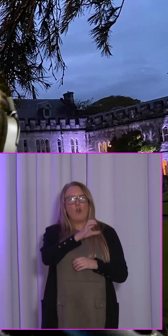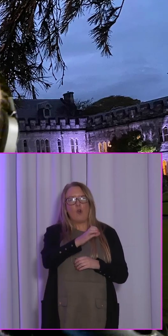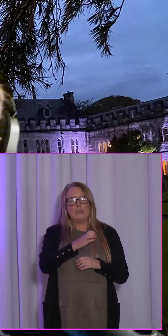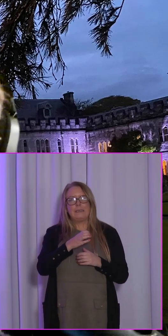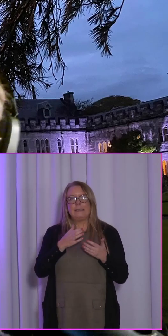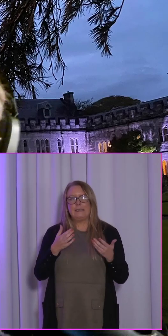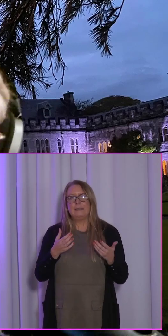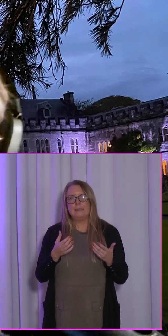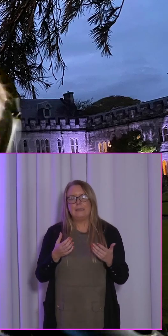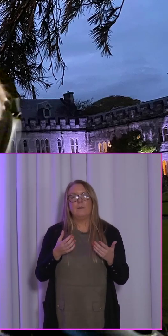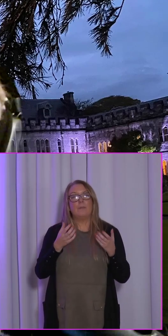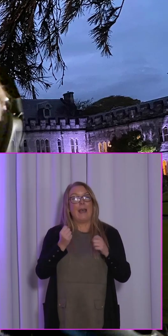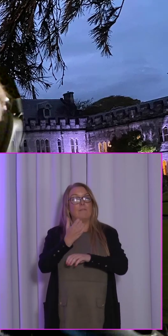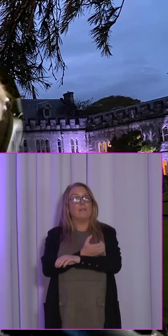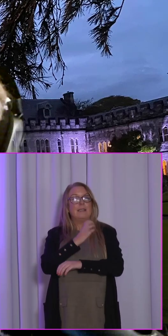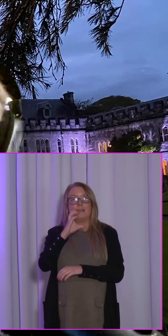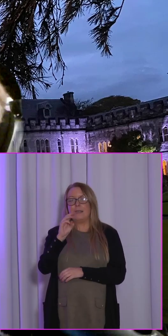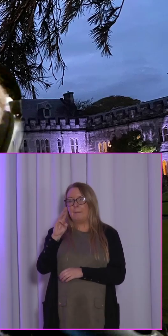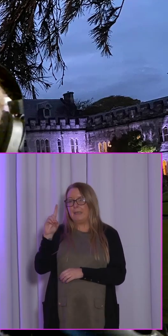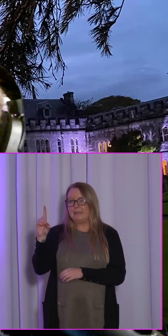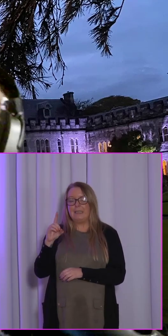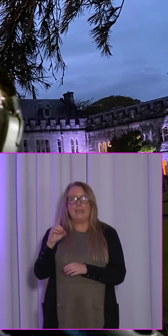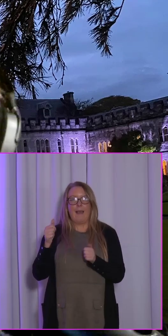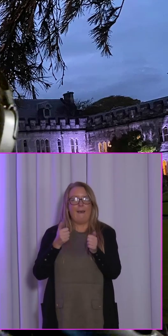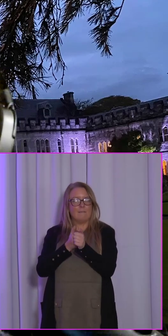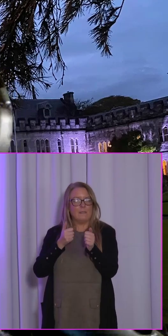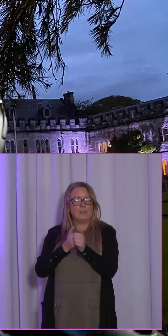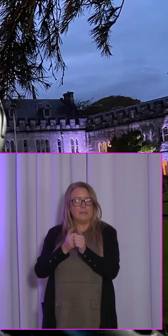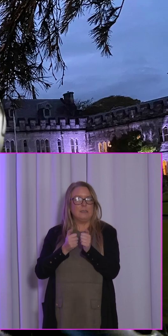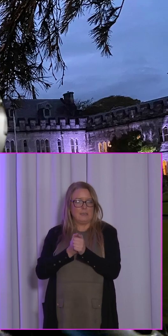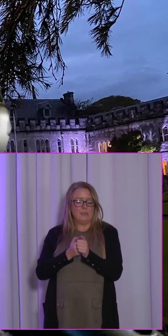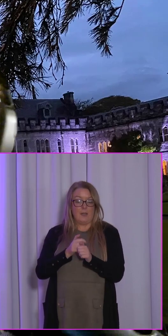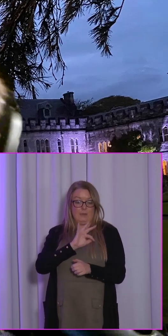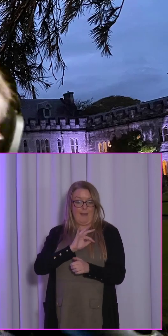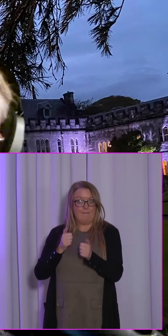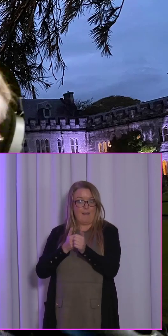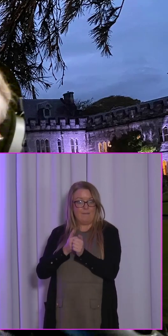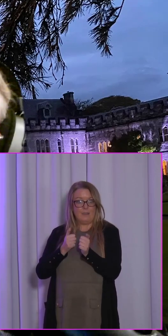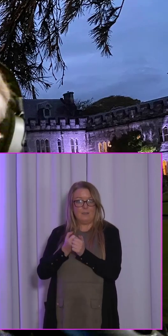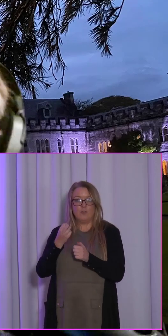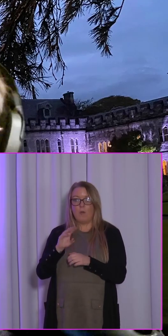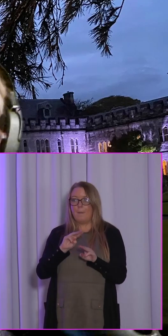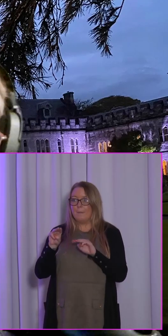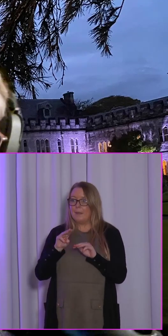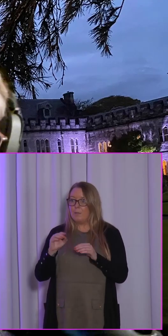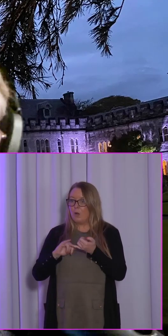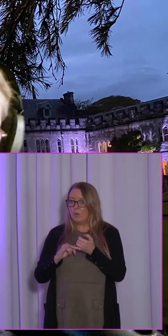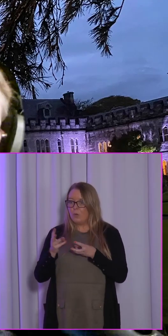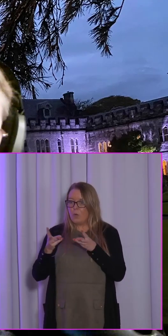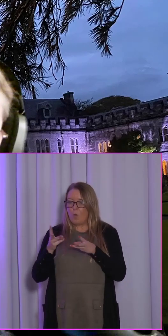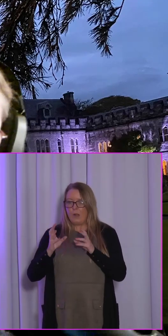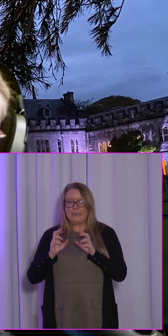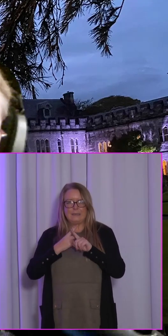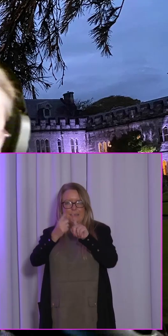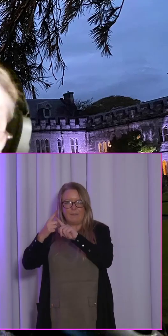a cert in continuing professional development in advocacy. So for self-advocates, for people who are working for charities,